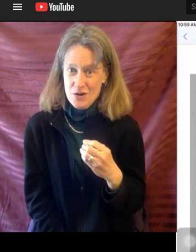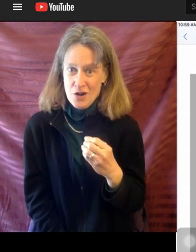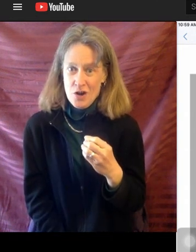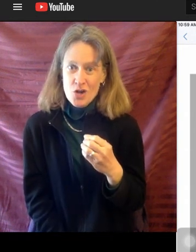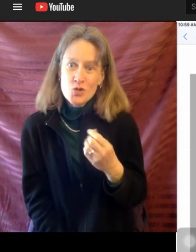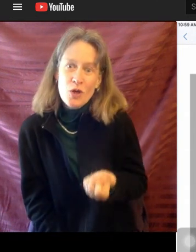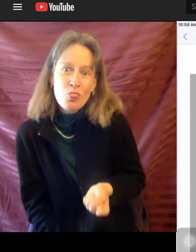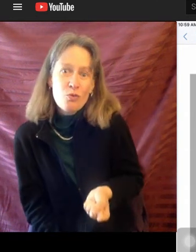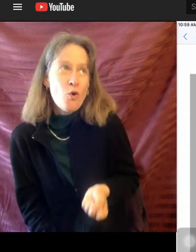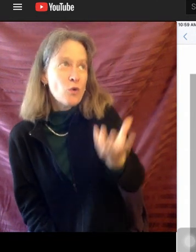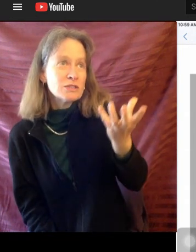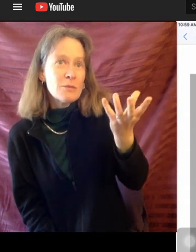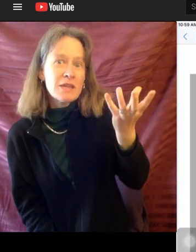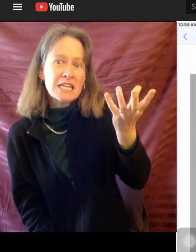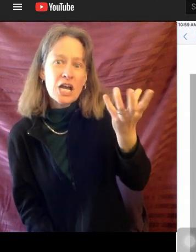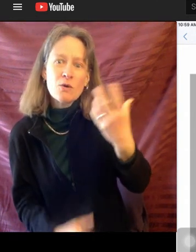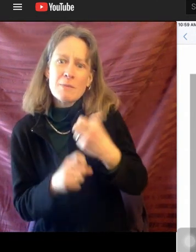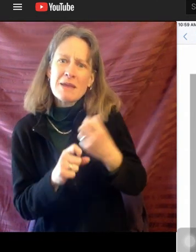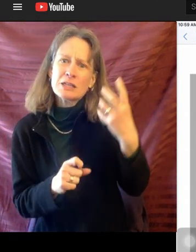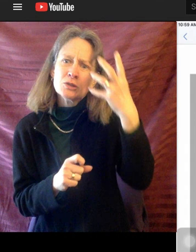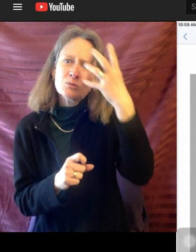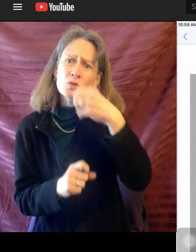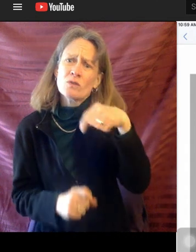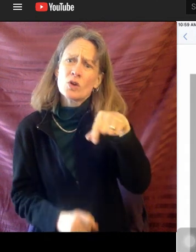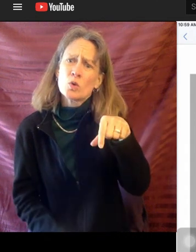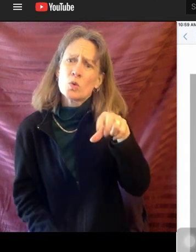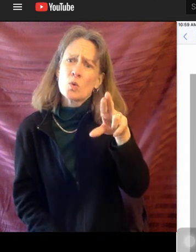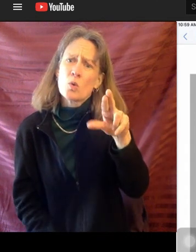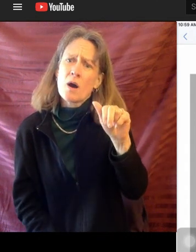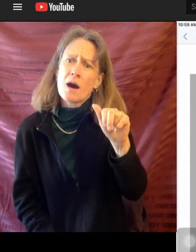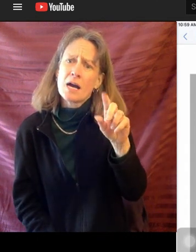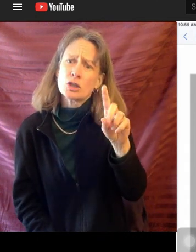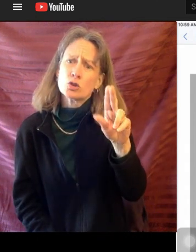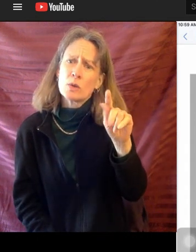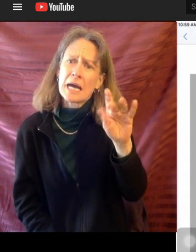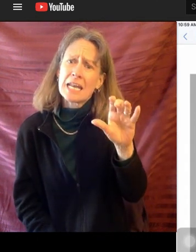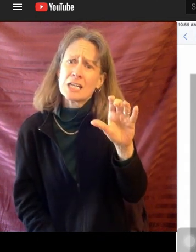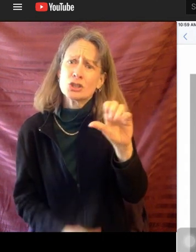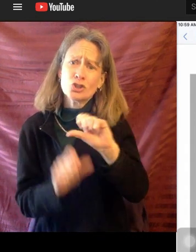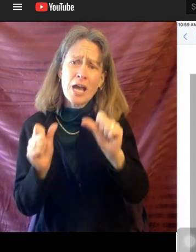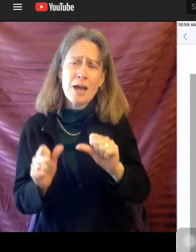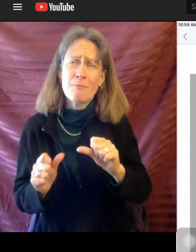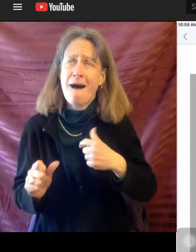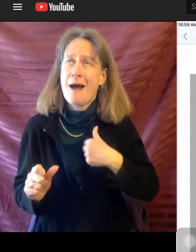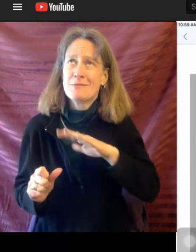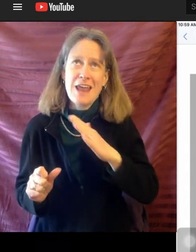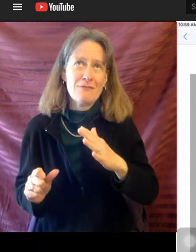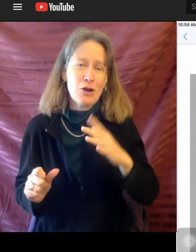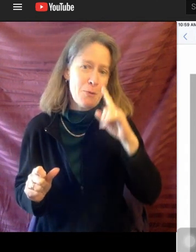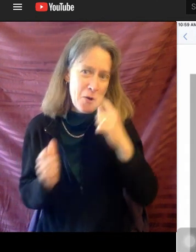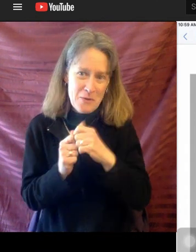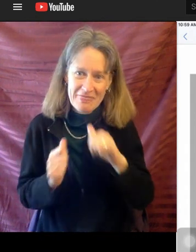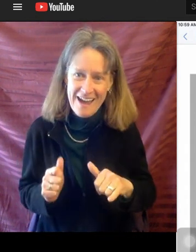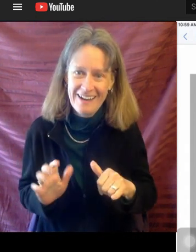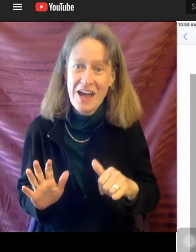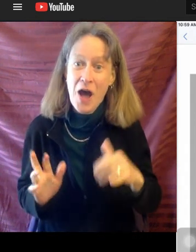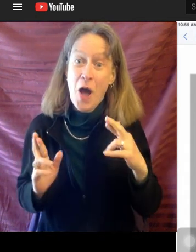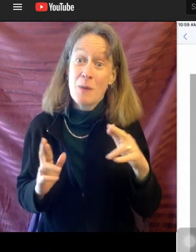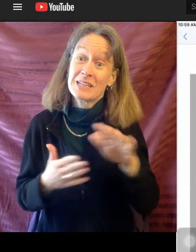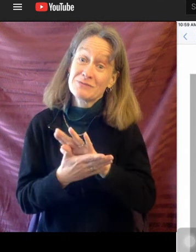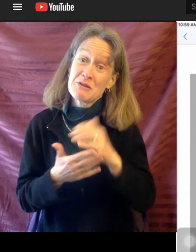air and it's gonna make this beautiful quadratic shape that never gets old for me. So I hope this video helps,